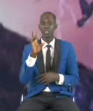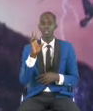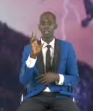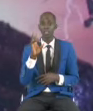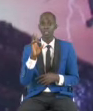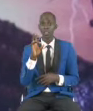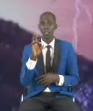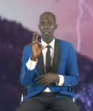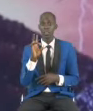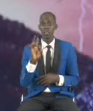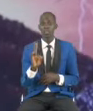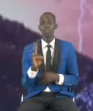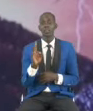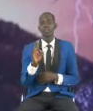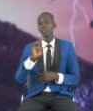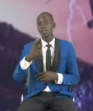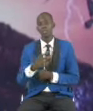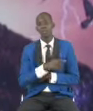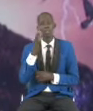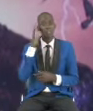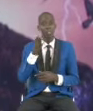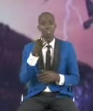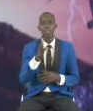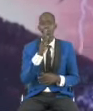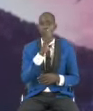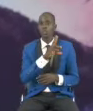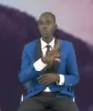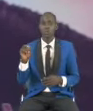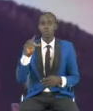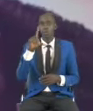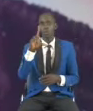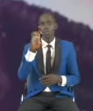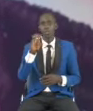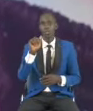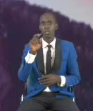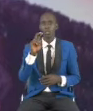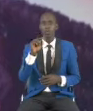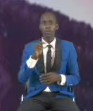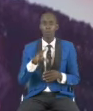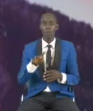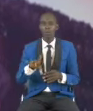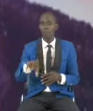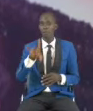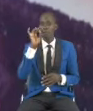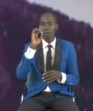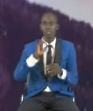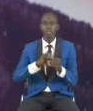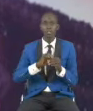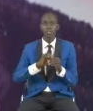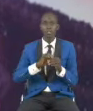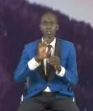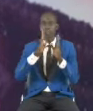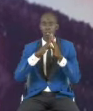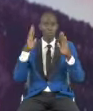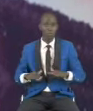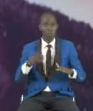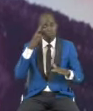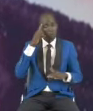leaven found in your houses. For whosoever eateth